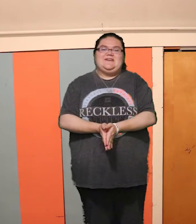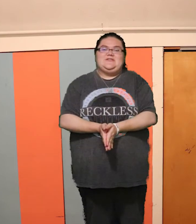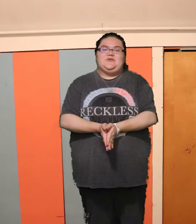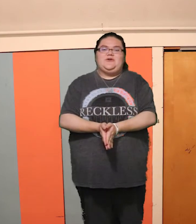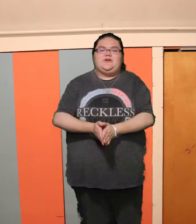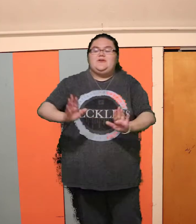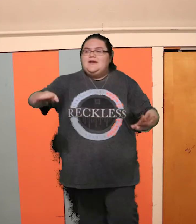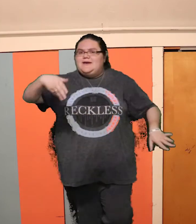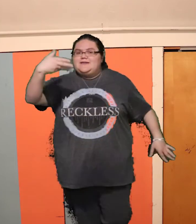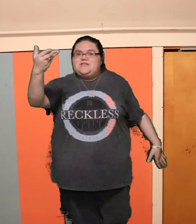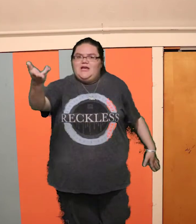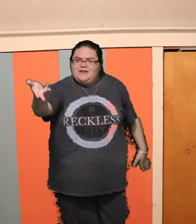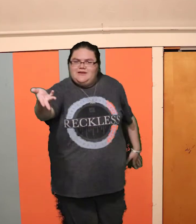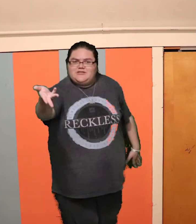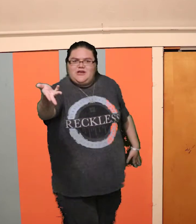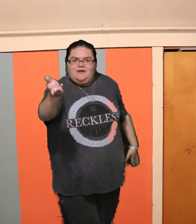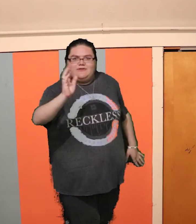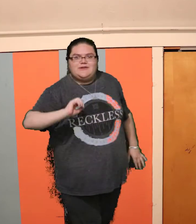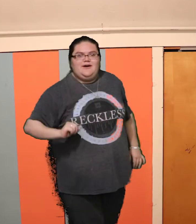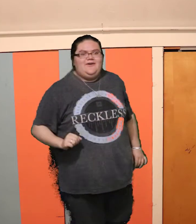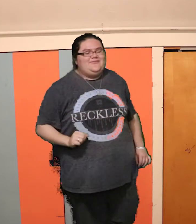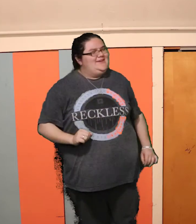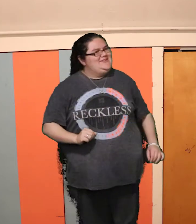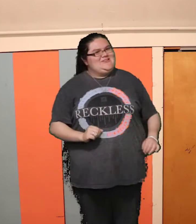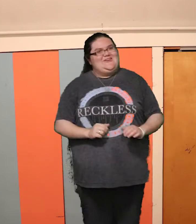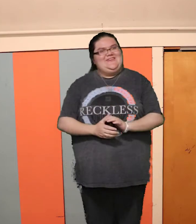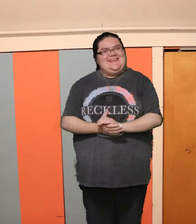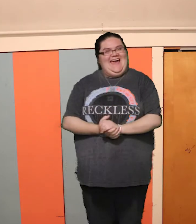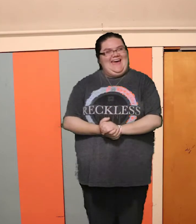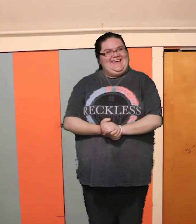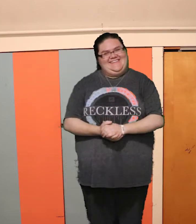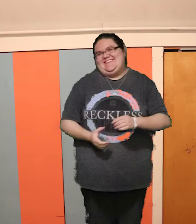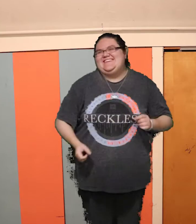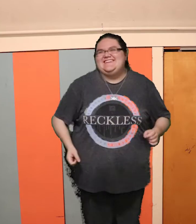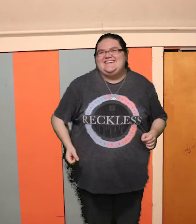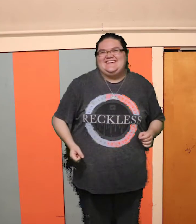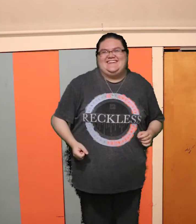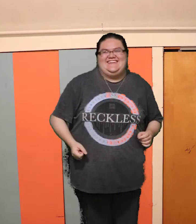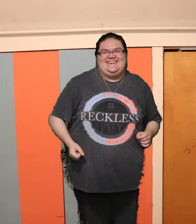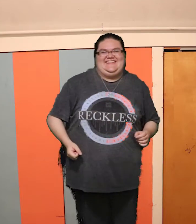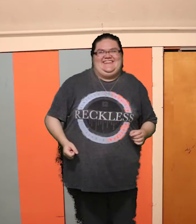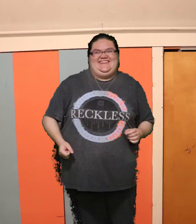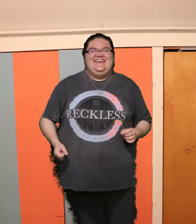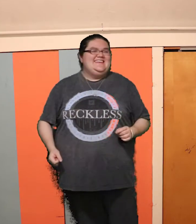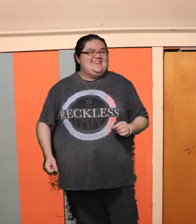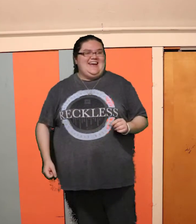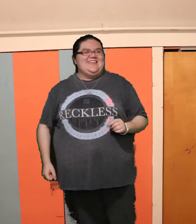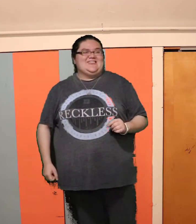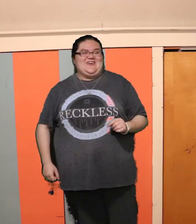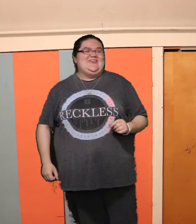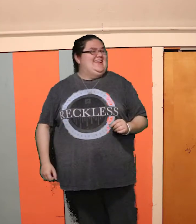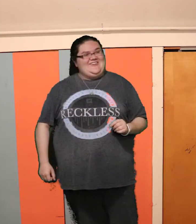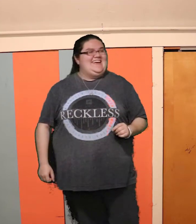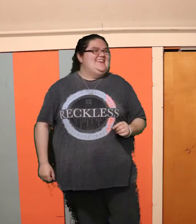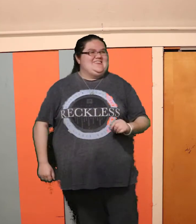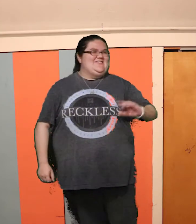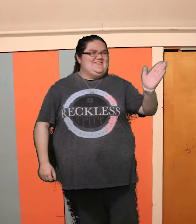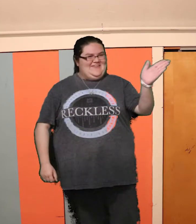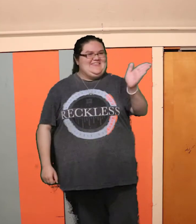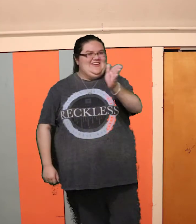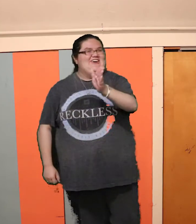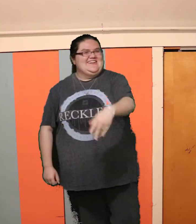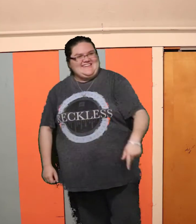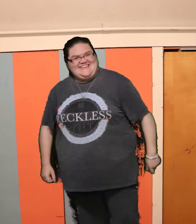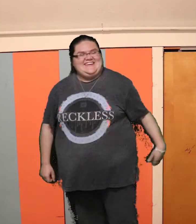Hopefully you did enjoy your daily dose of internet. Did I just turn internet into